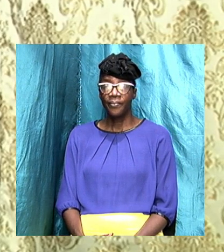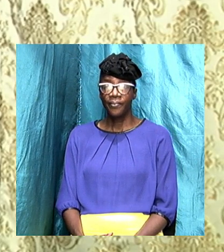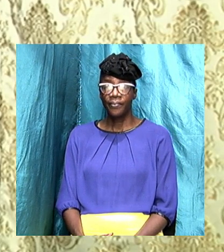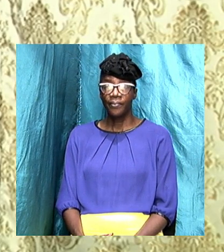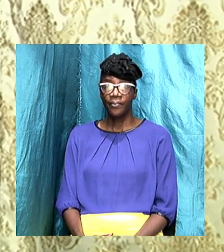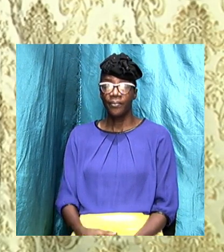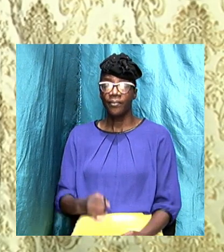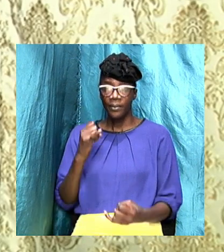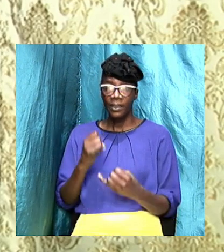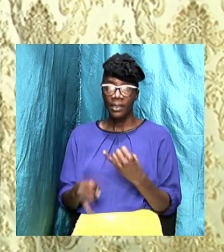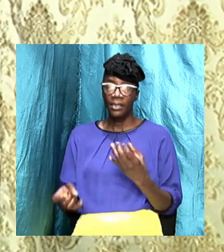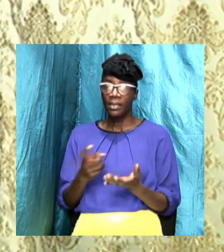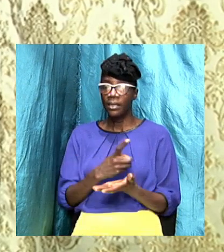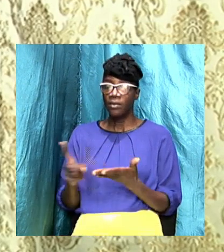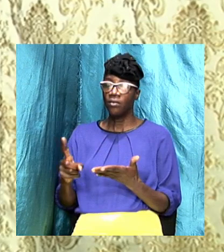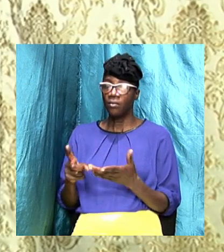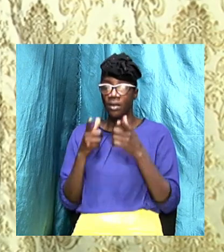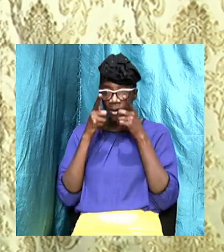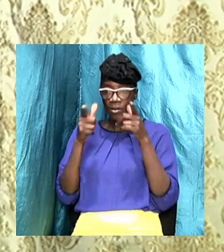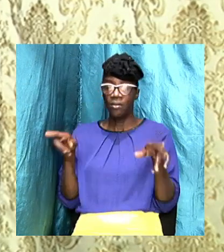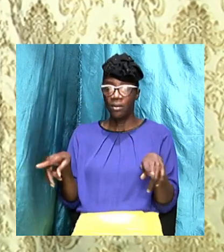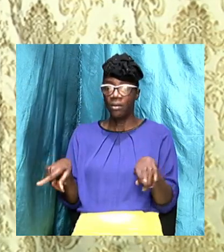So last week we looked also